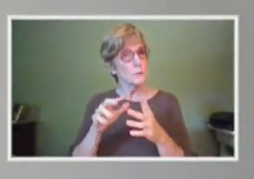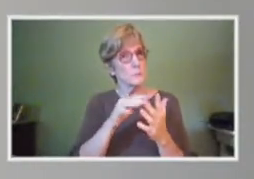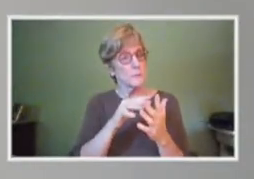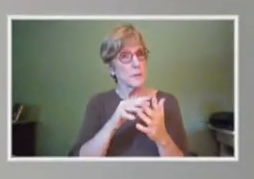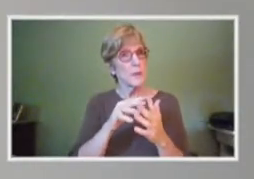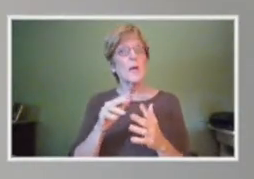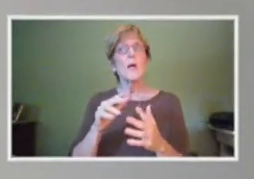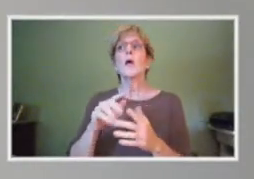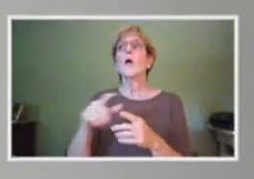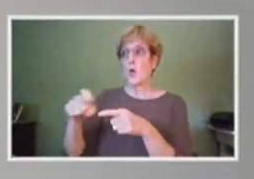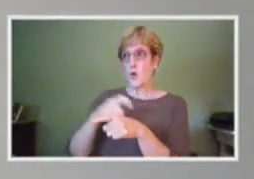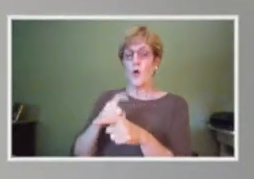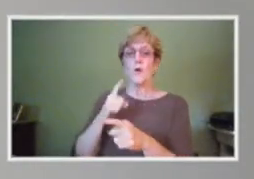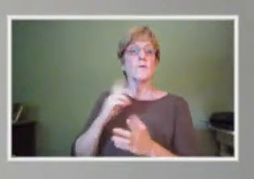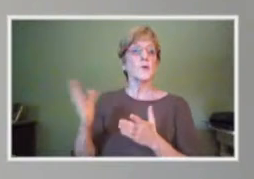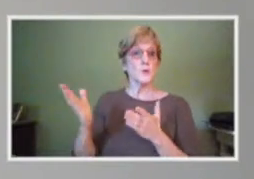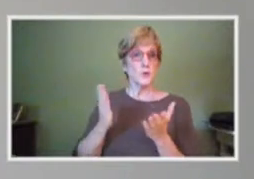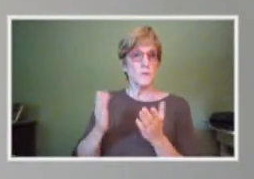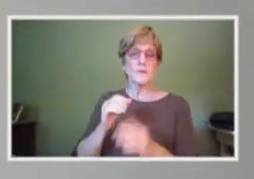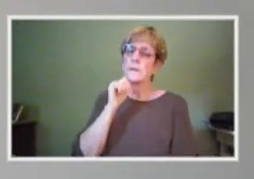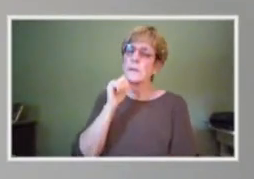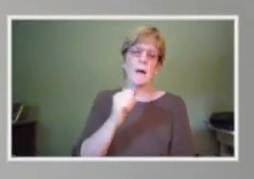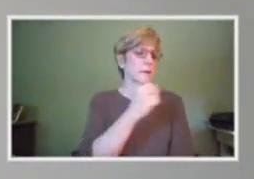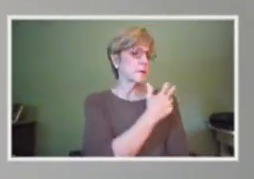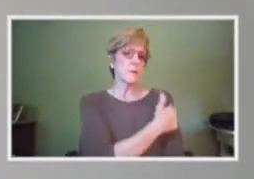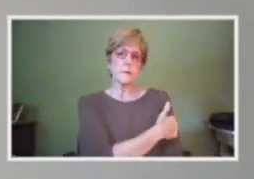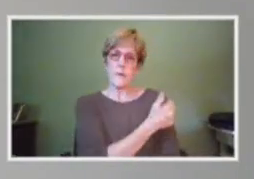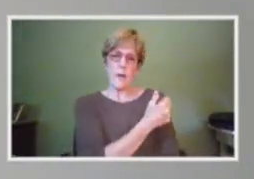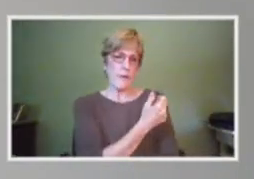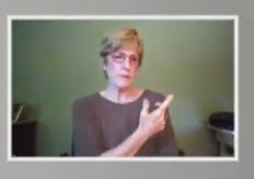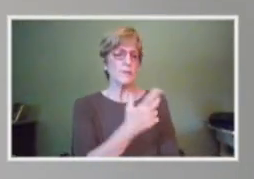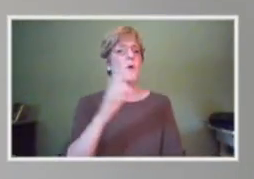service, not just to the hospitals. Also